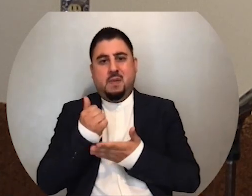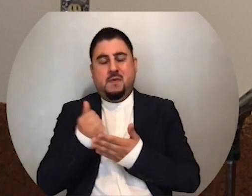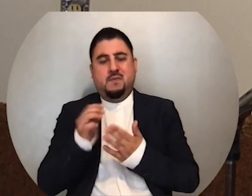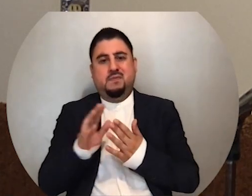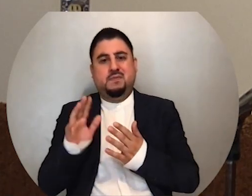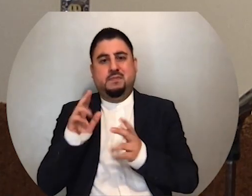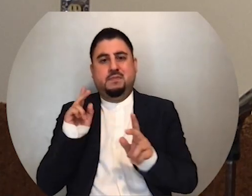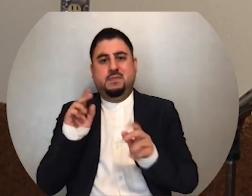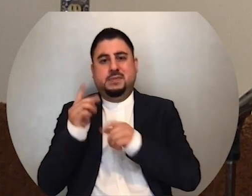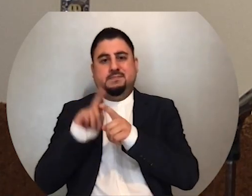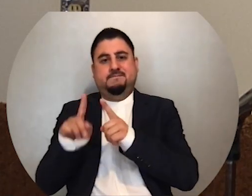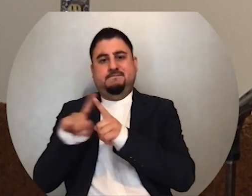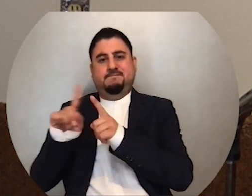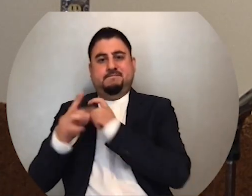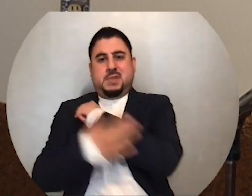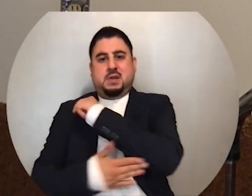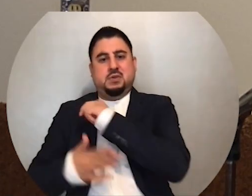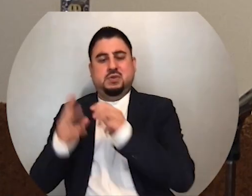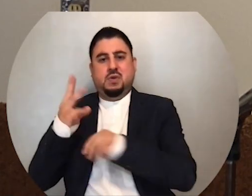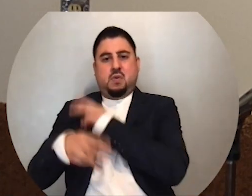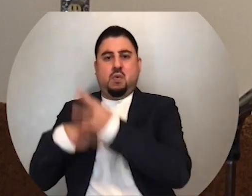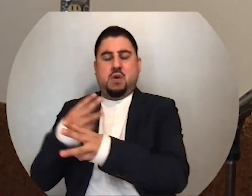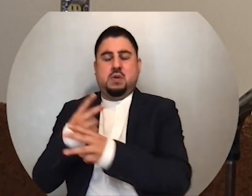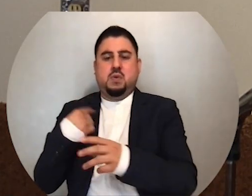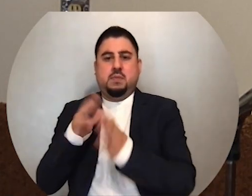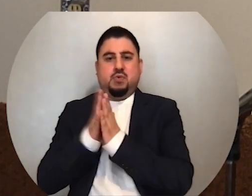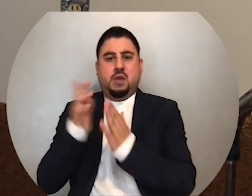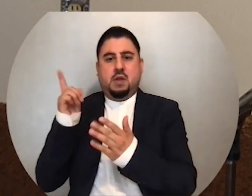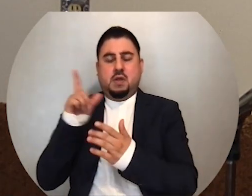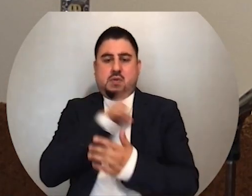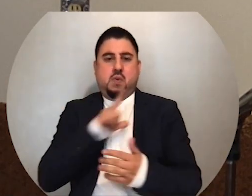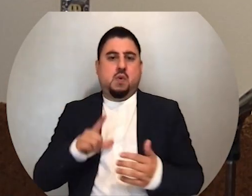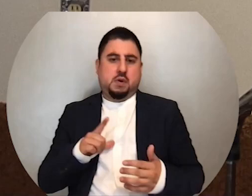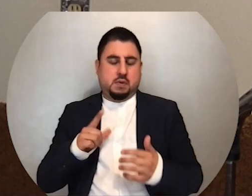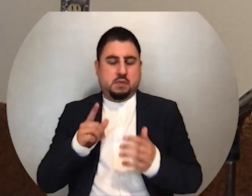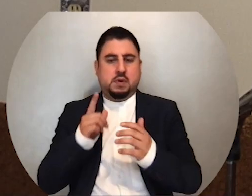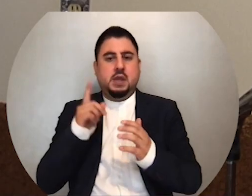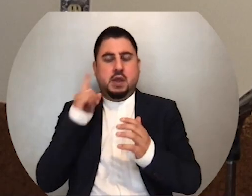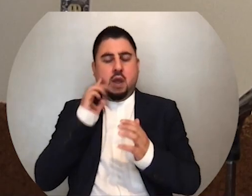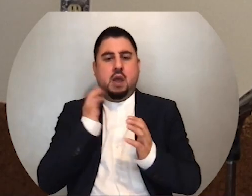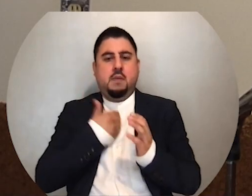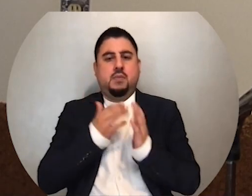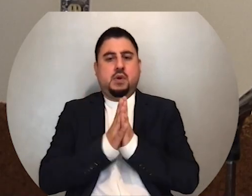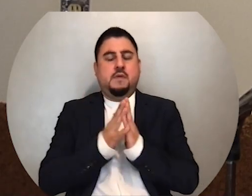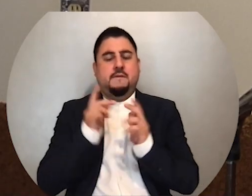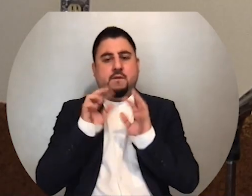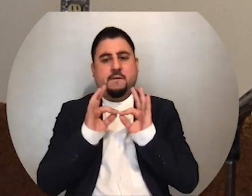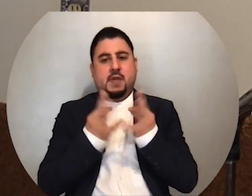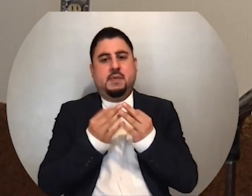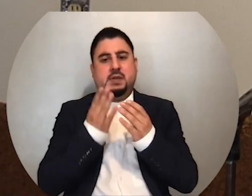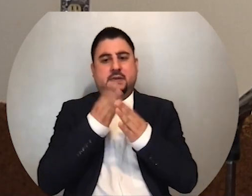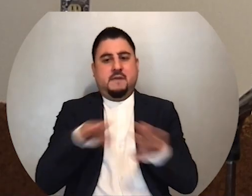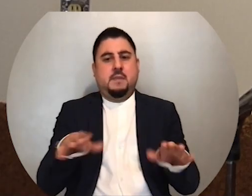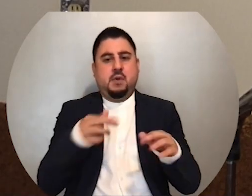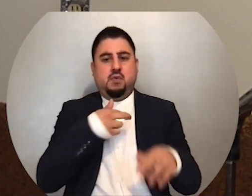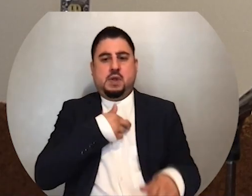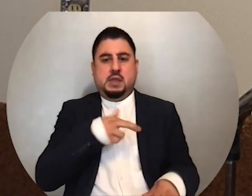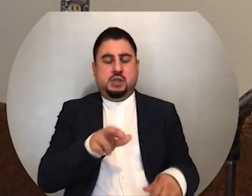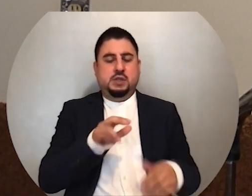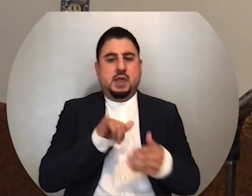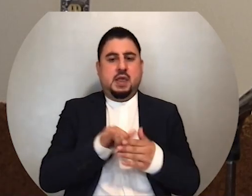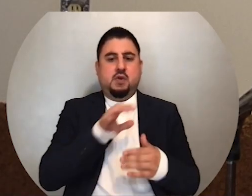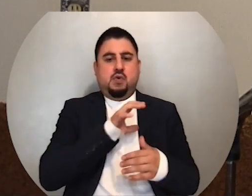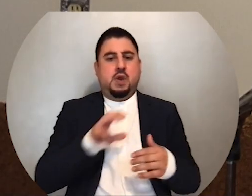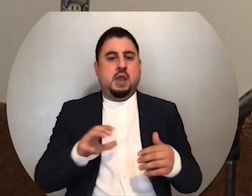all around the world, let us pray to the Lord. Lord, hear our prayer. For families divided by religion,